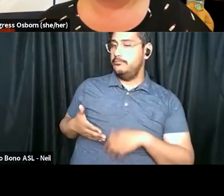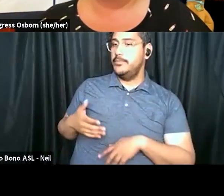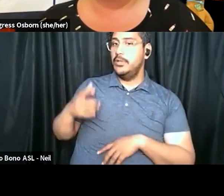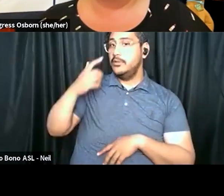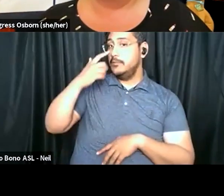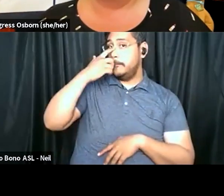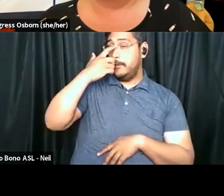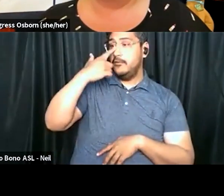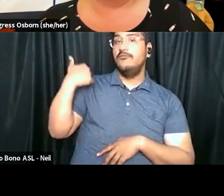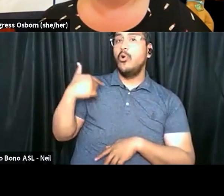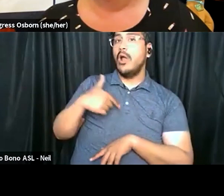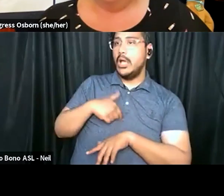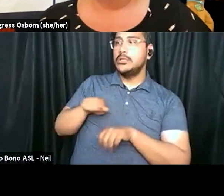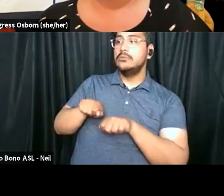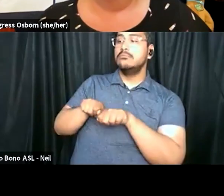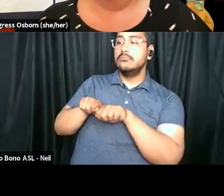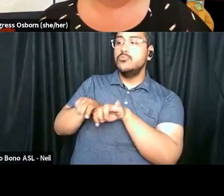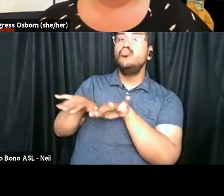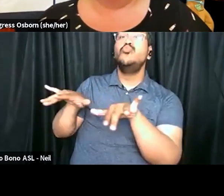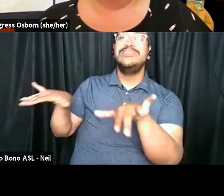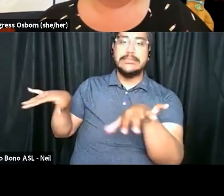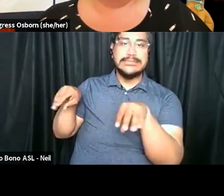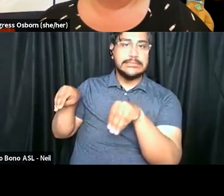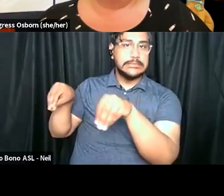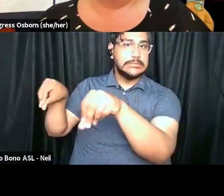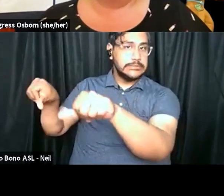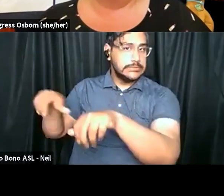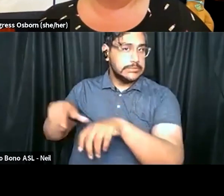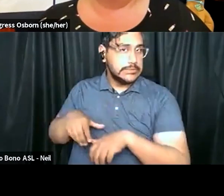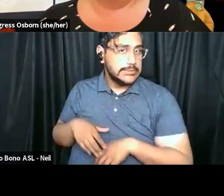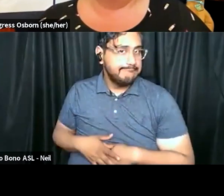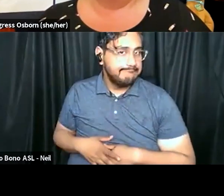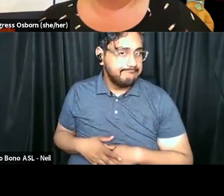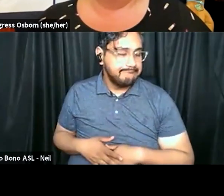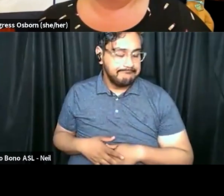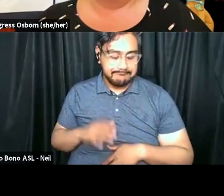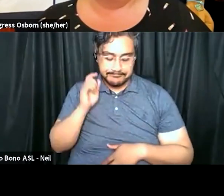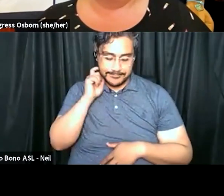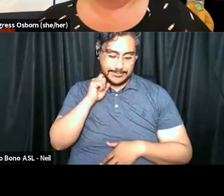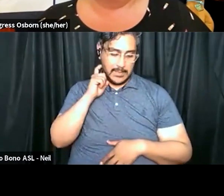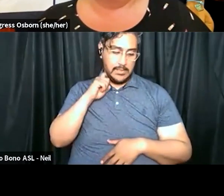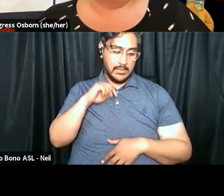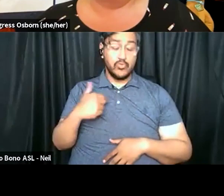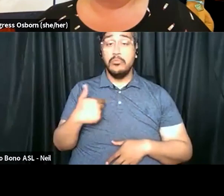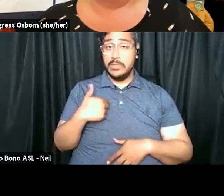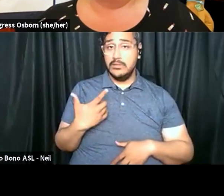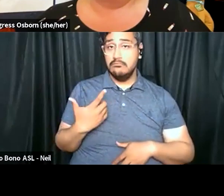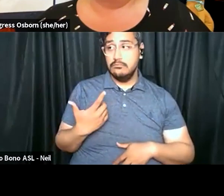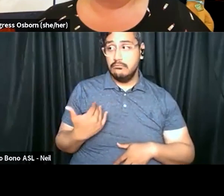dandelion seeds. So I've had poetry published